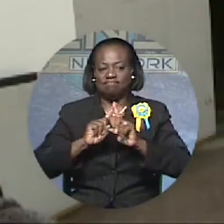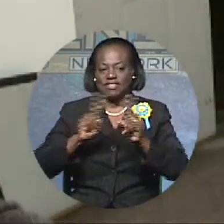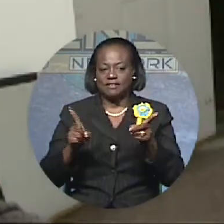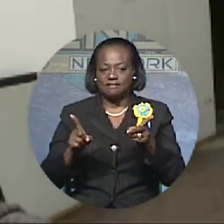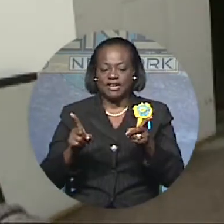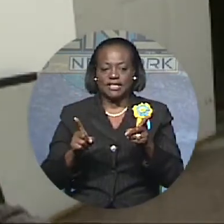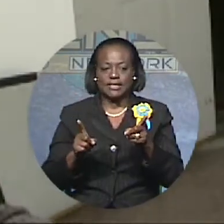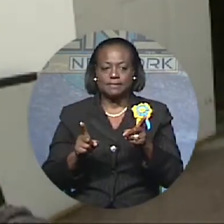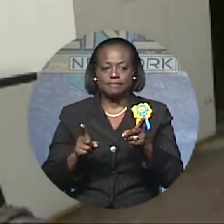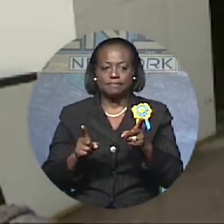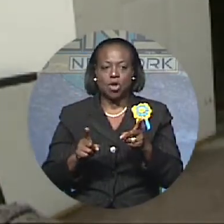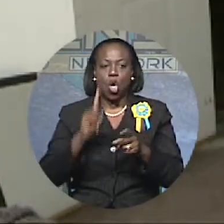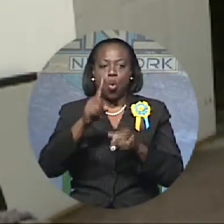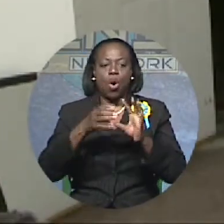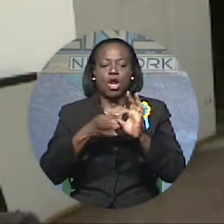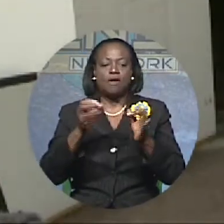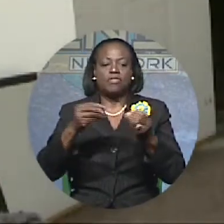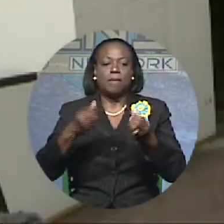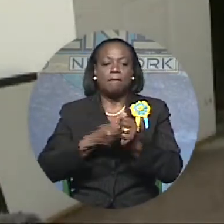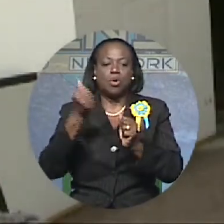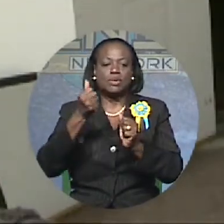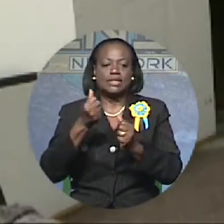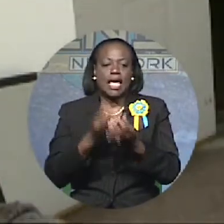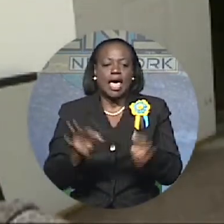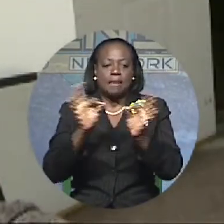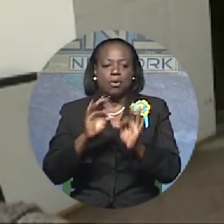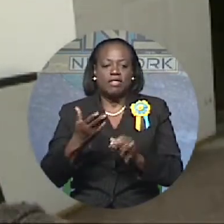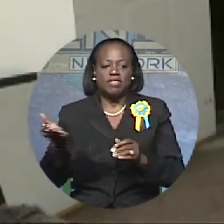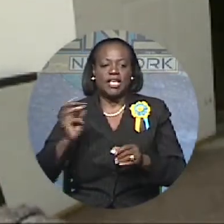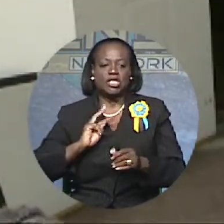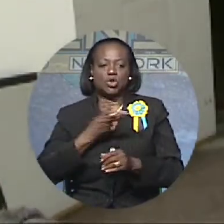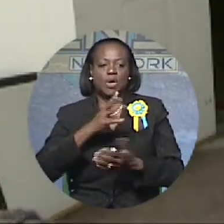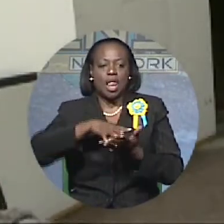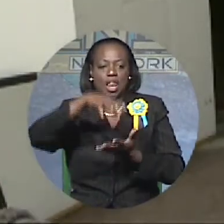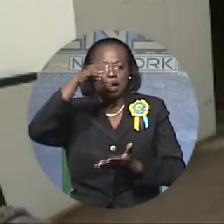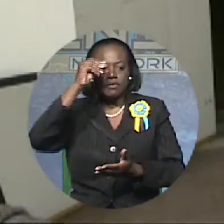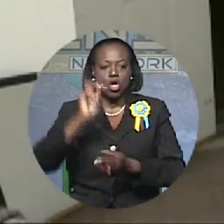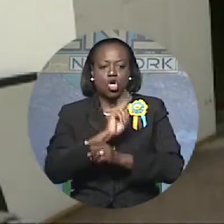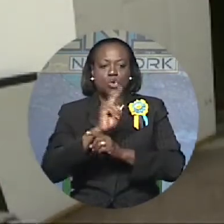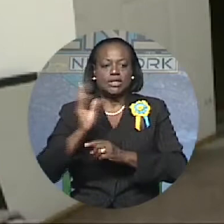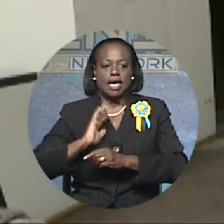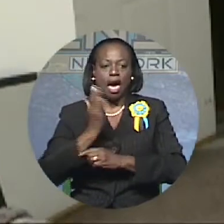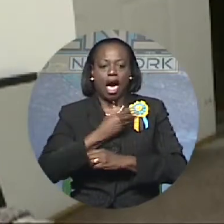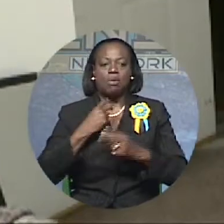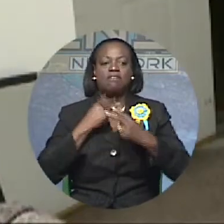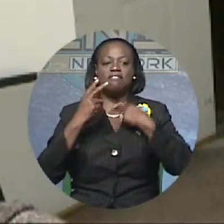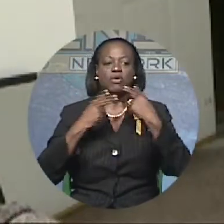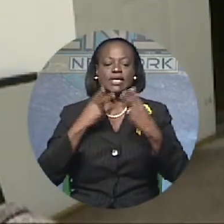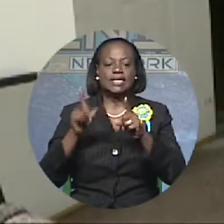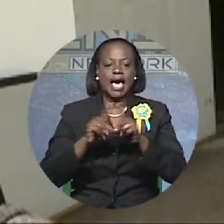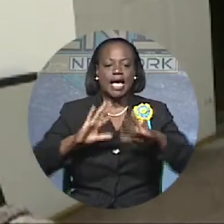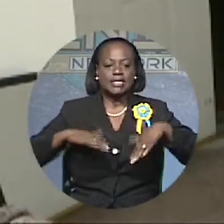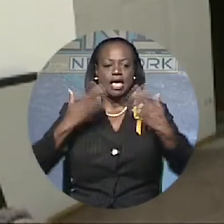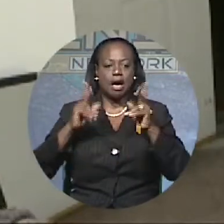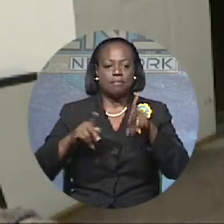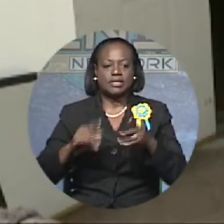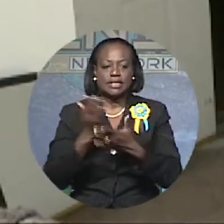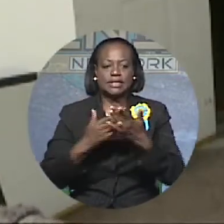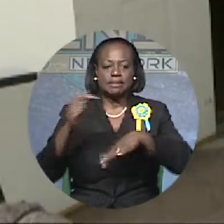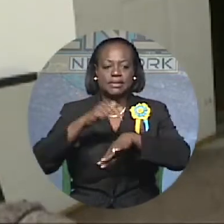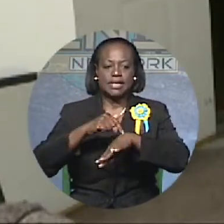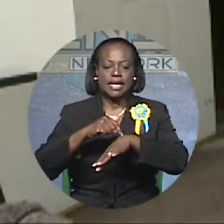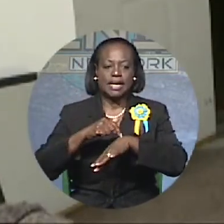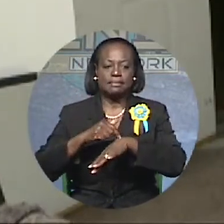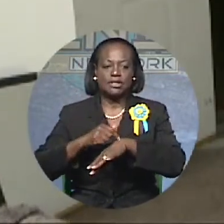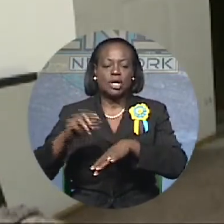say definitely one of the most important things we learned while we were away were using our voice. Because as a young person, sometimes I feel